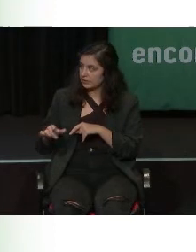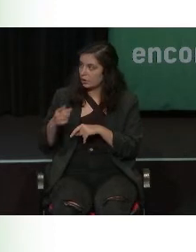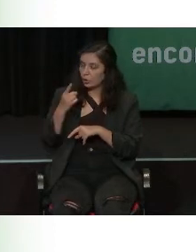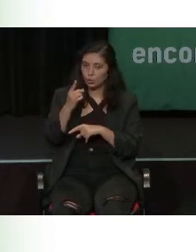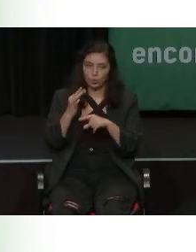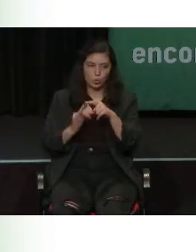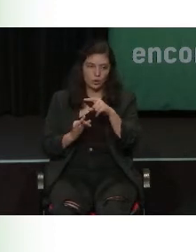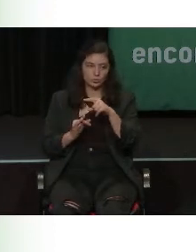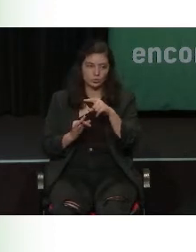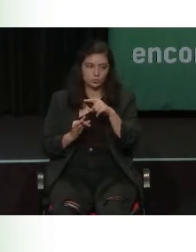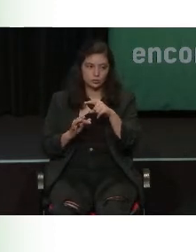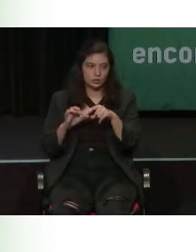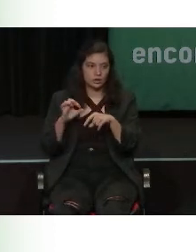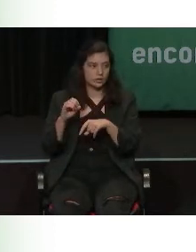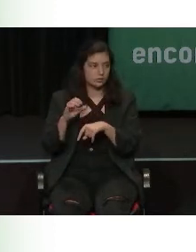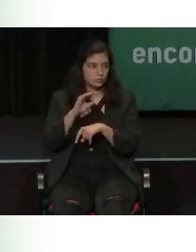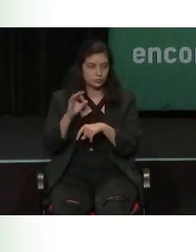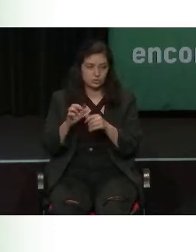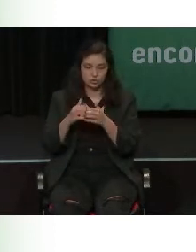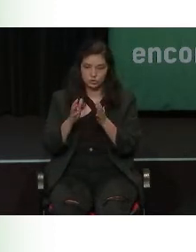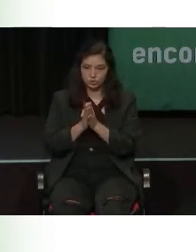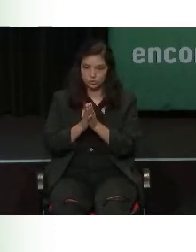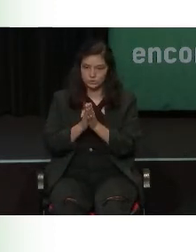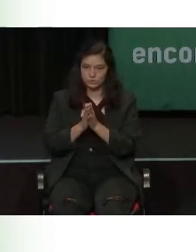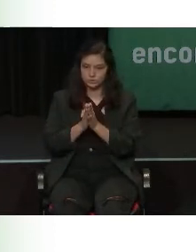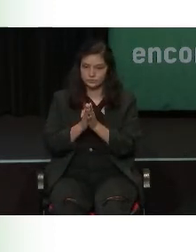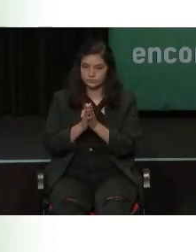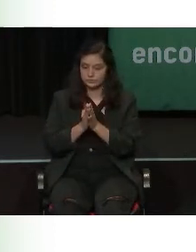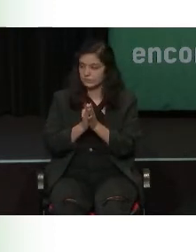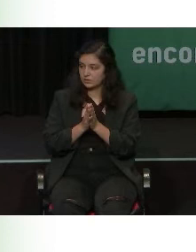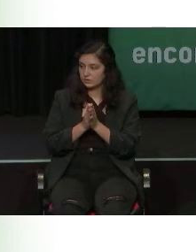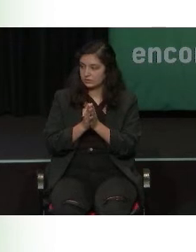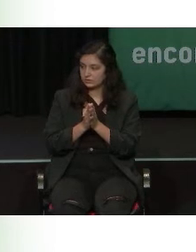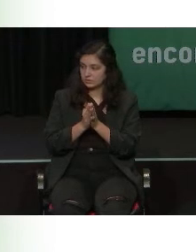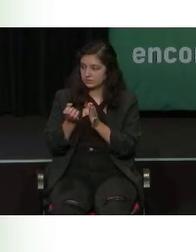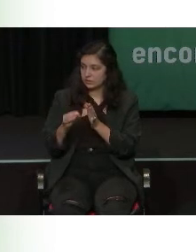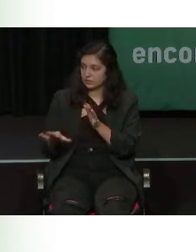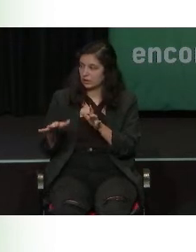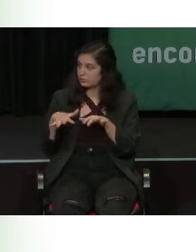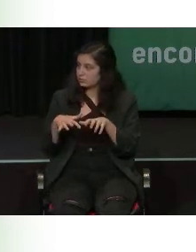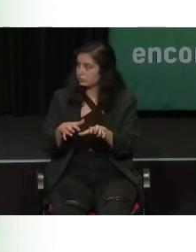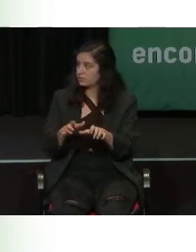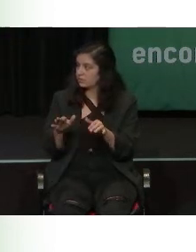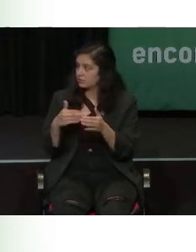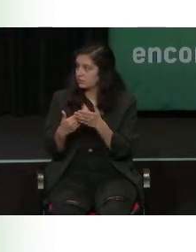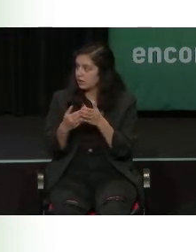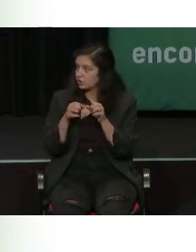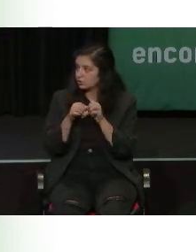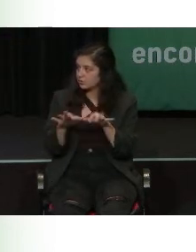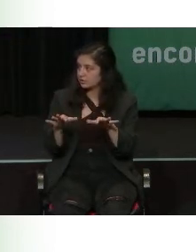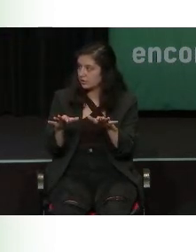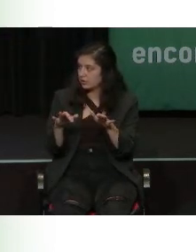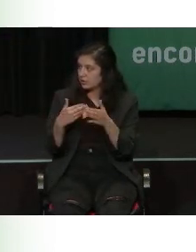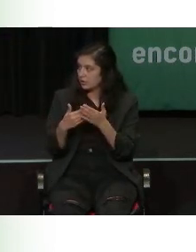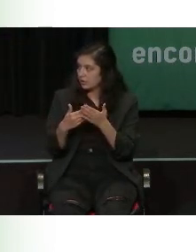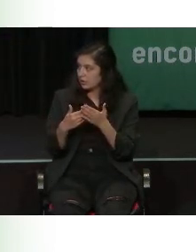pediatric cancers and 80% of all childhood leukemias. And it results from the clonal expansion of B